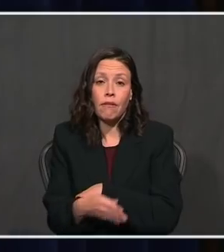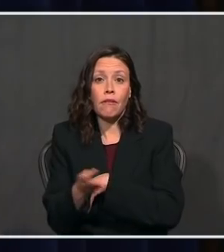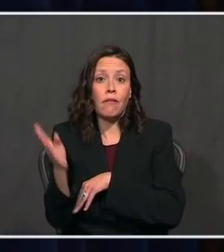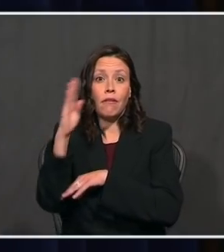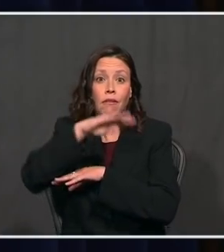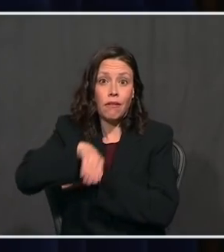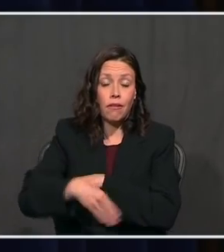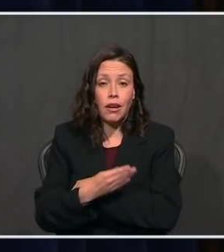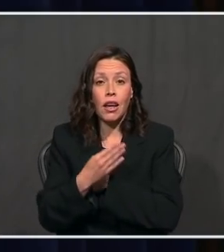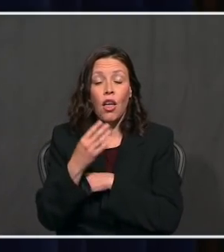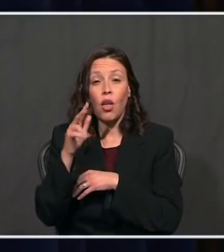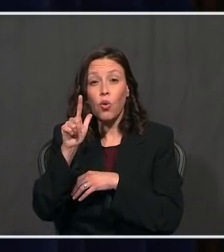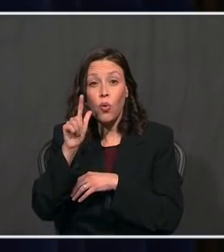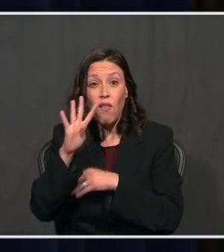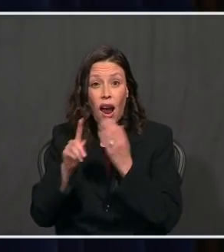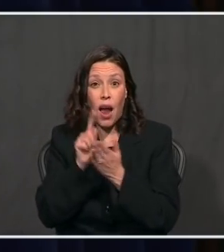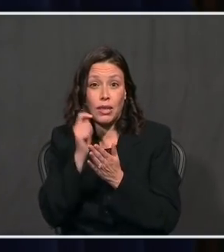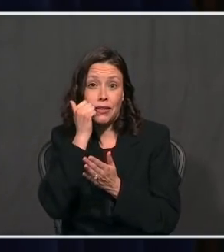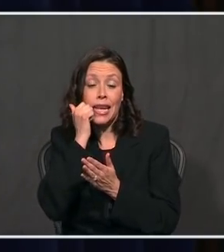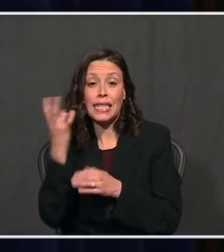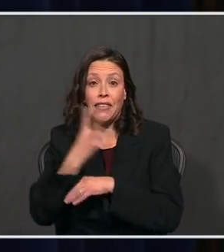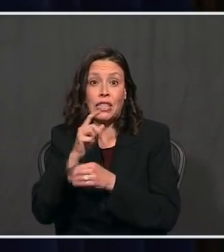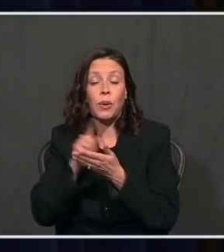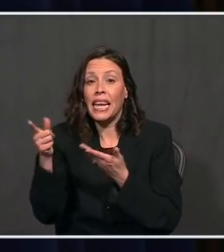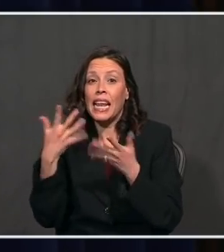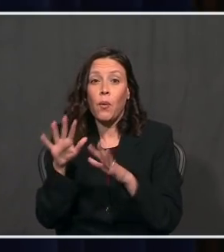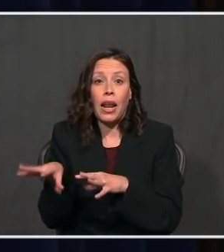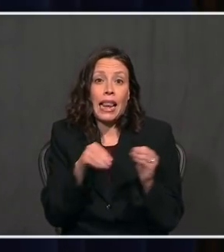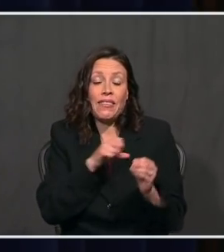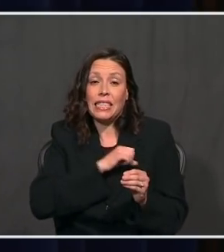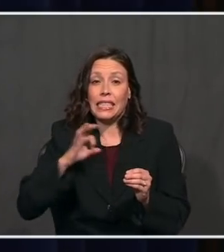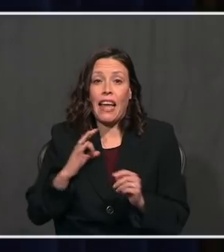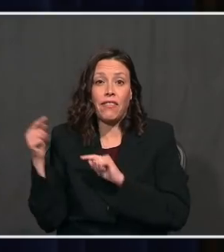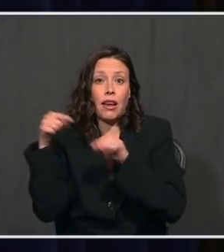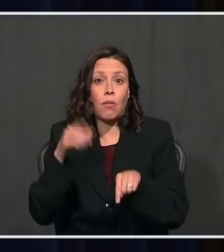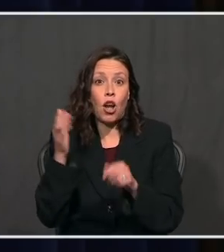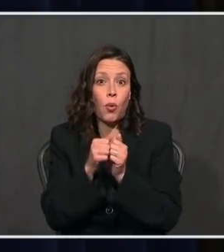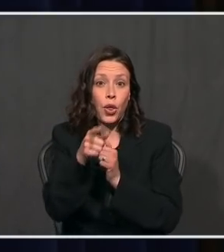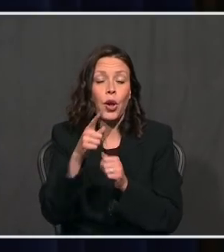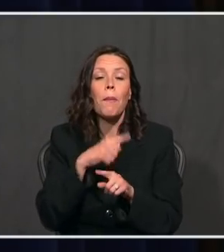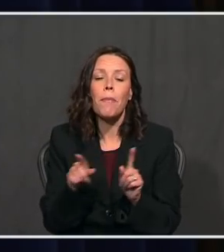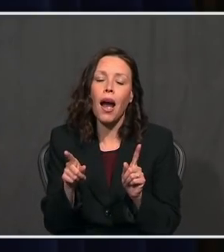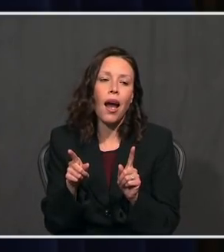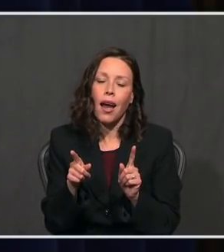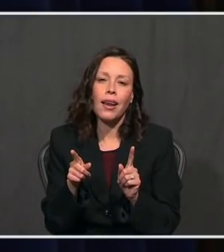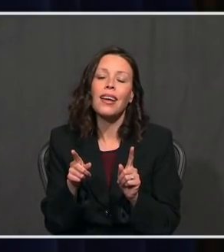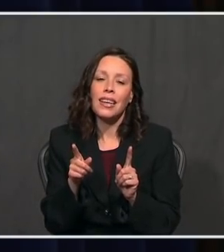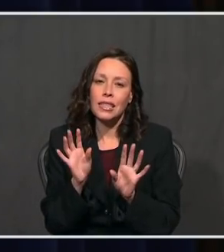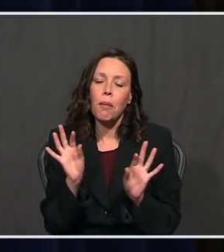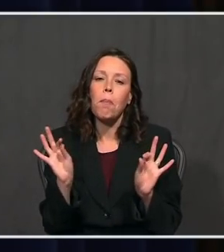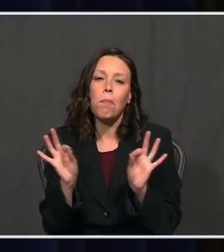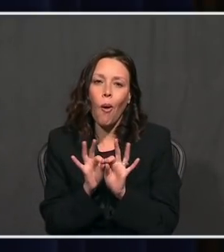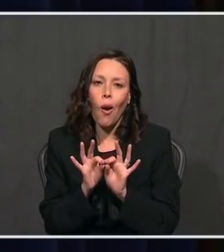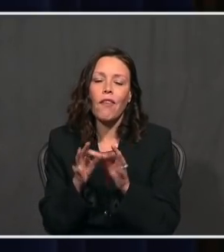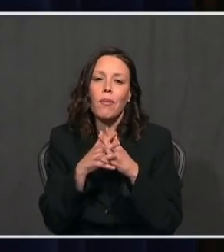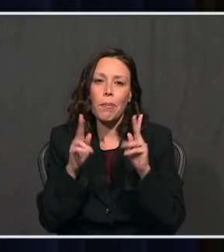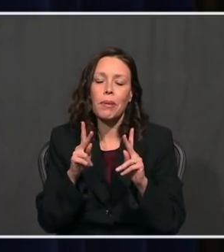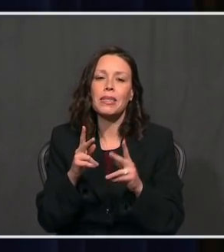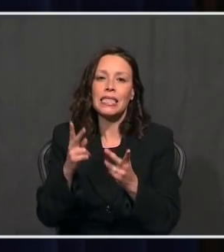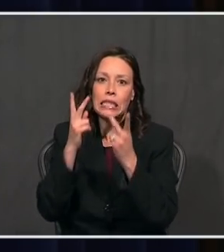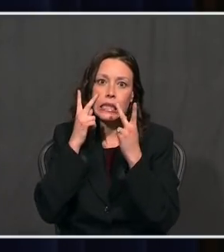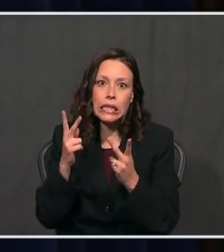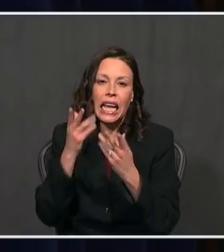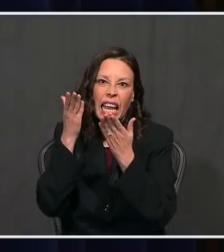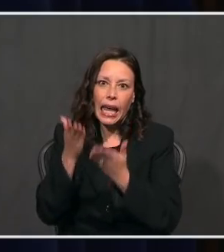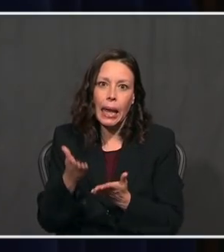day, 7 days a week. He did not want to leave his staff today to come down and talk to you, but we thought it was much more important for the American people to